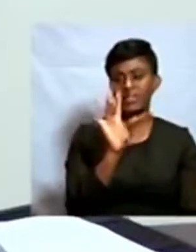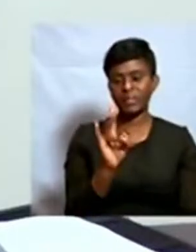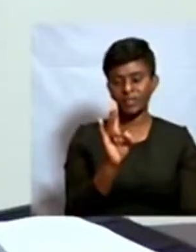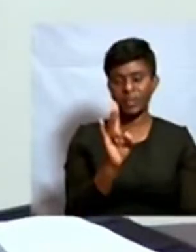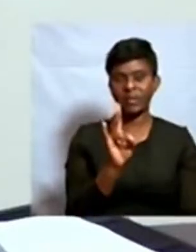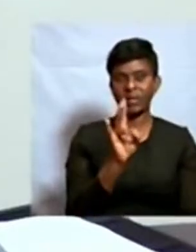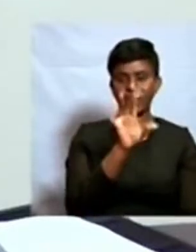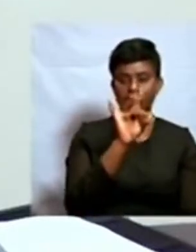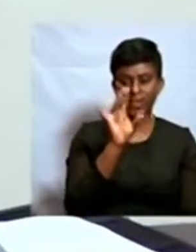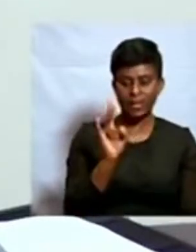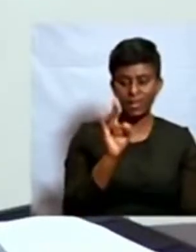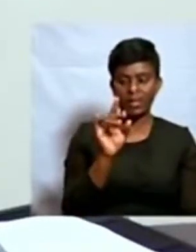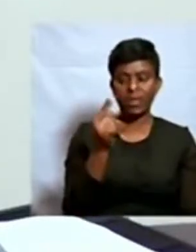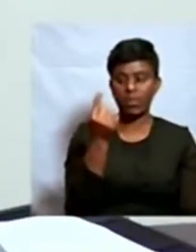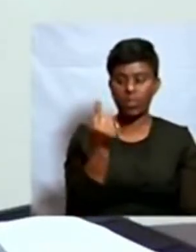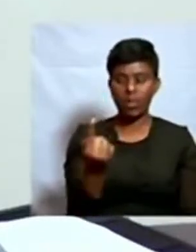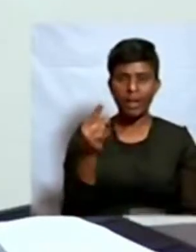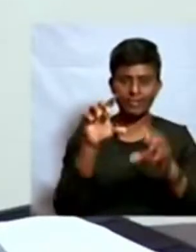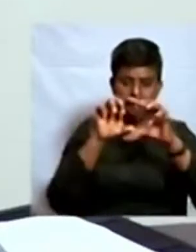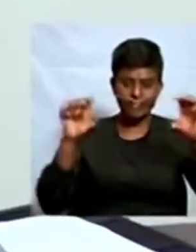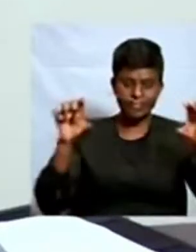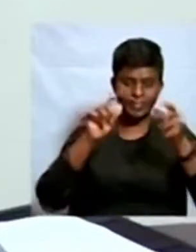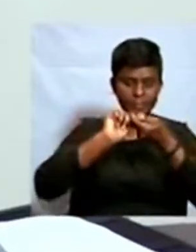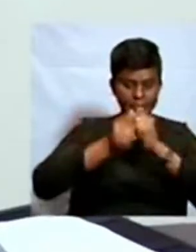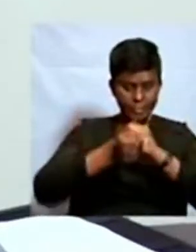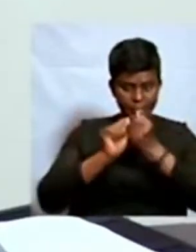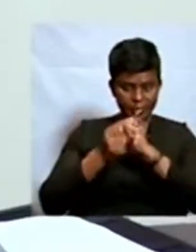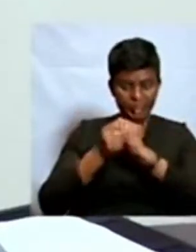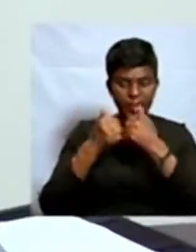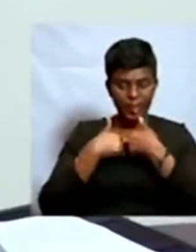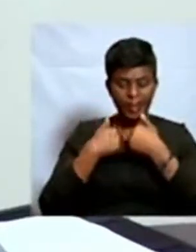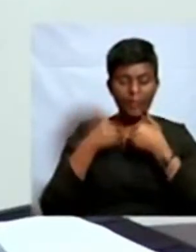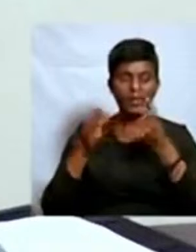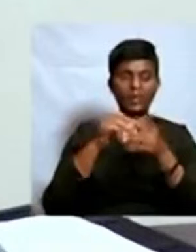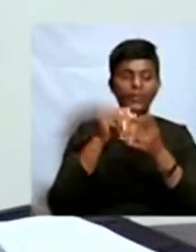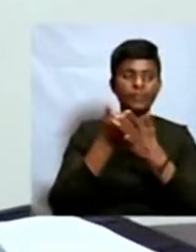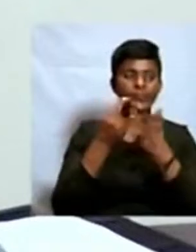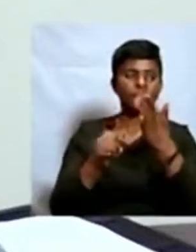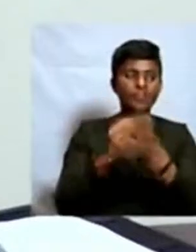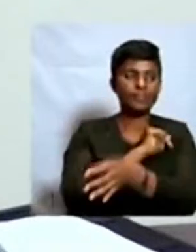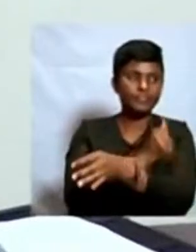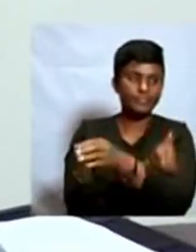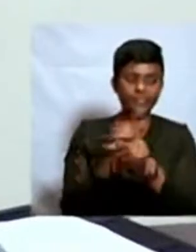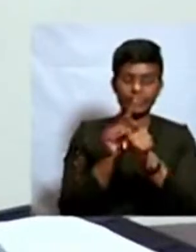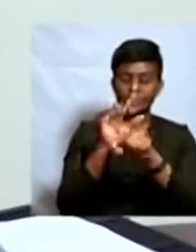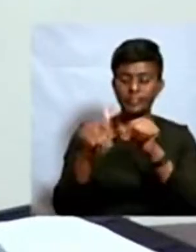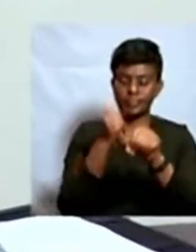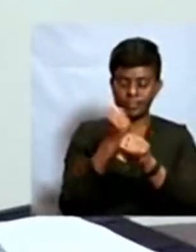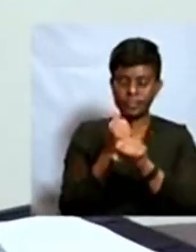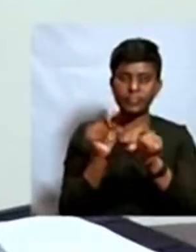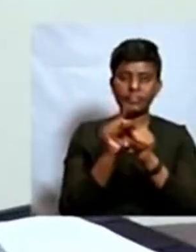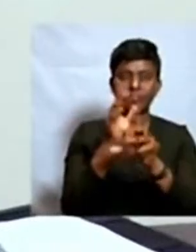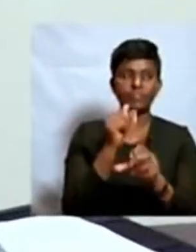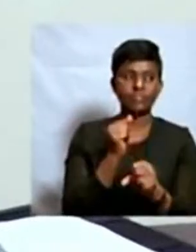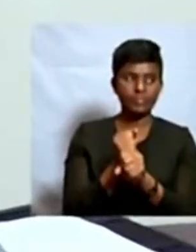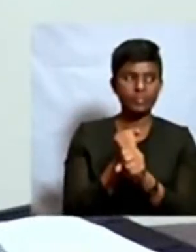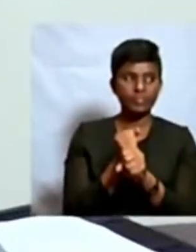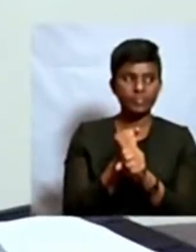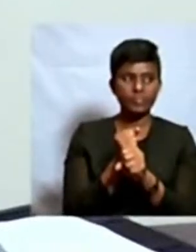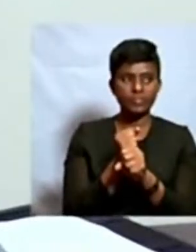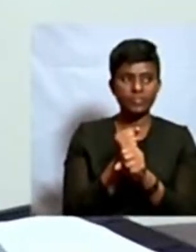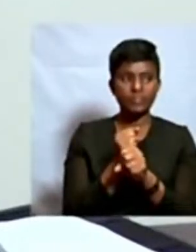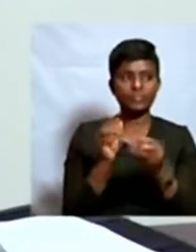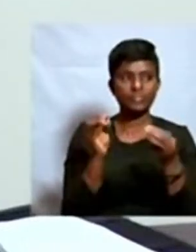1, where the amendment is allowing the authority to establish and acquire